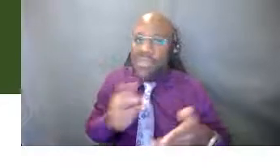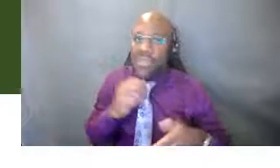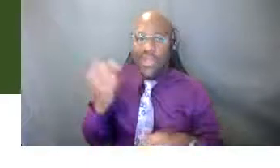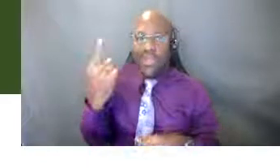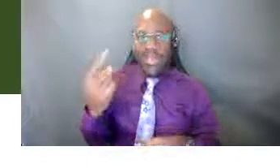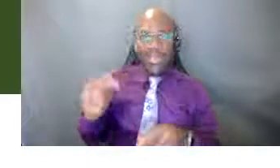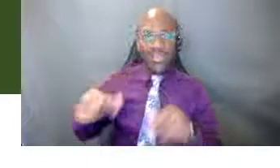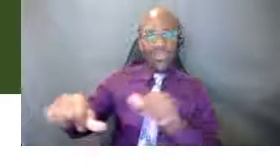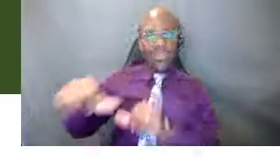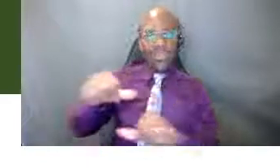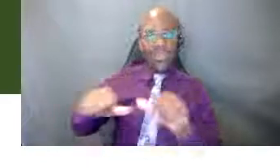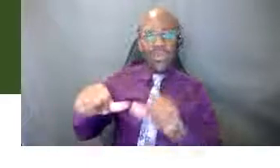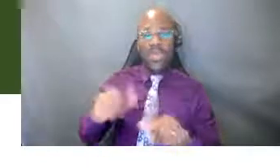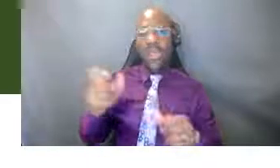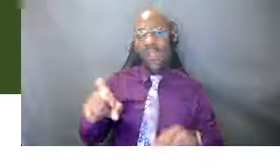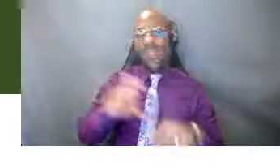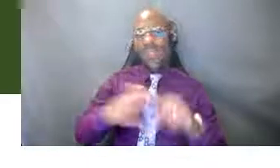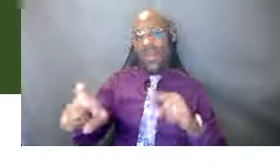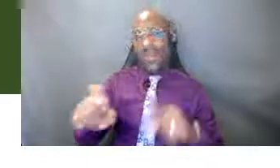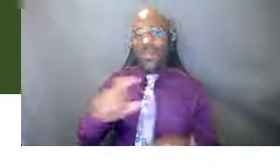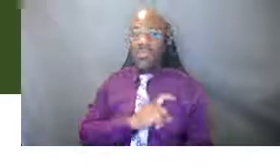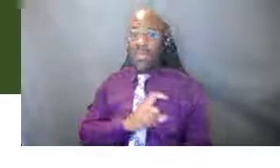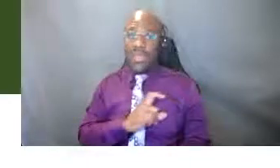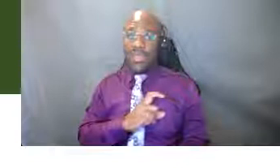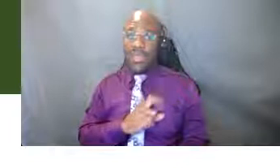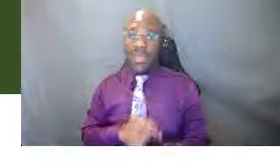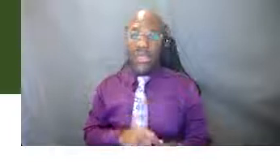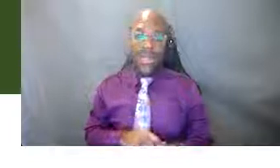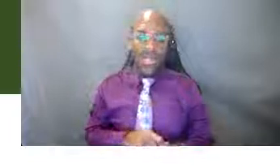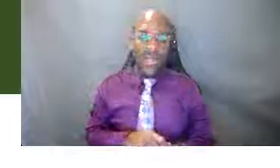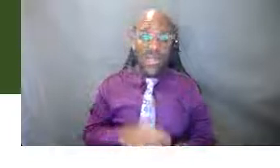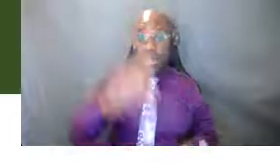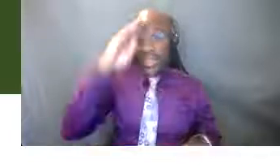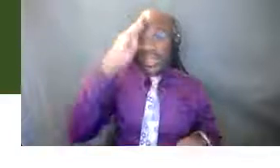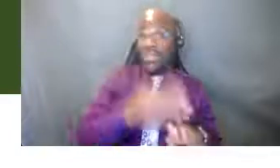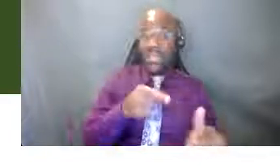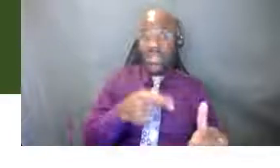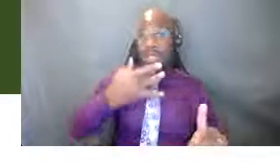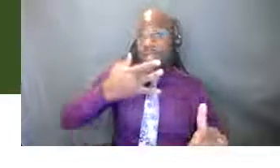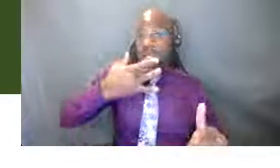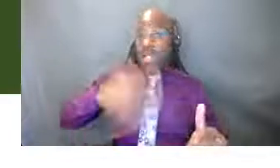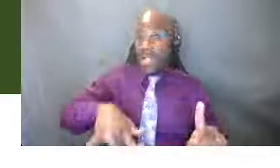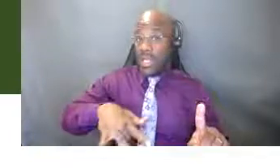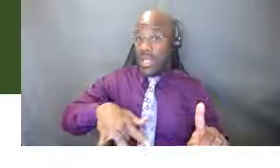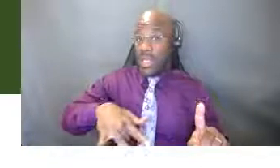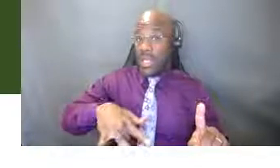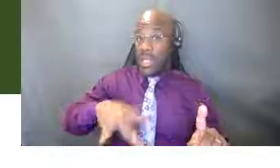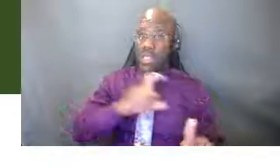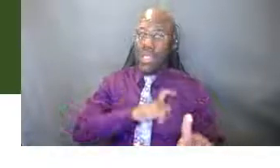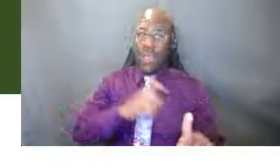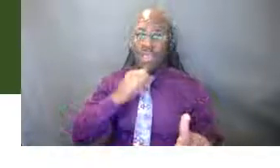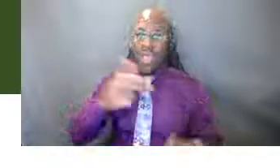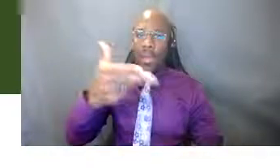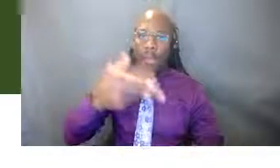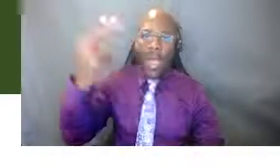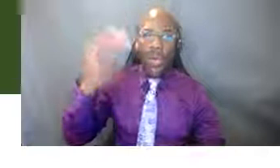situation, the son is lucky that something tragic didn't occur because he did attack the police